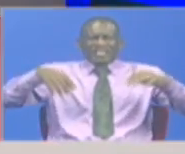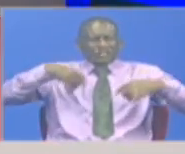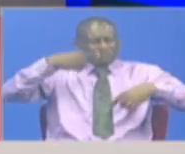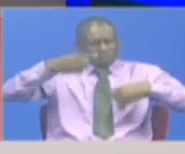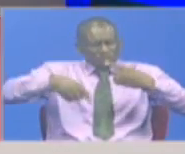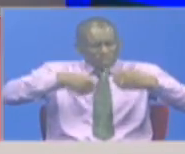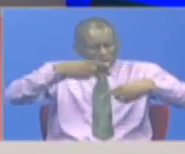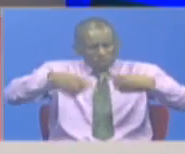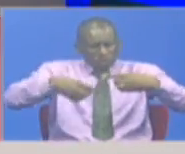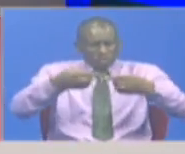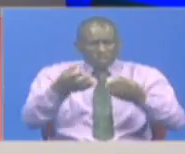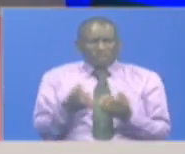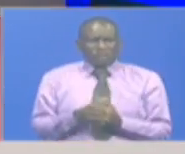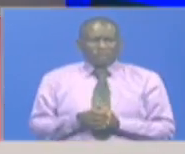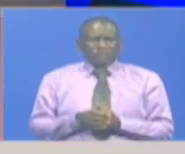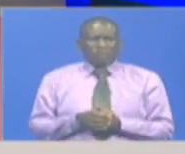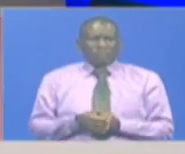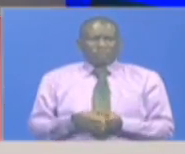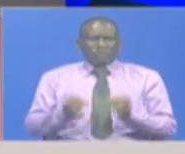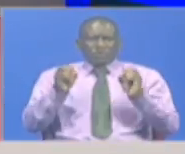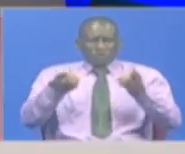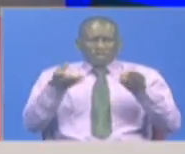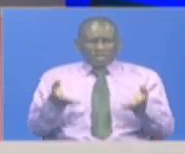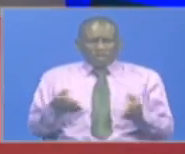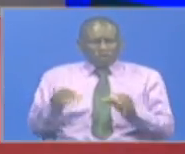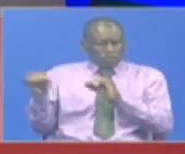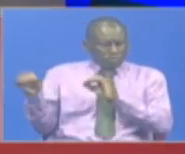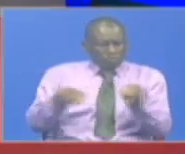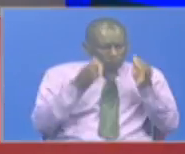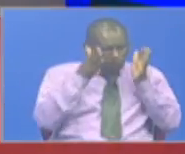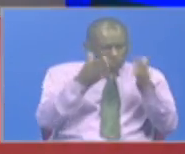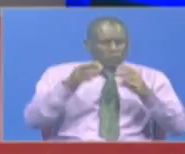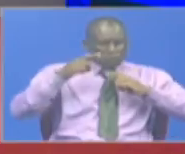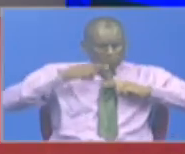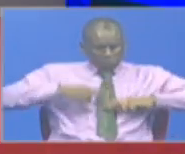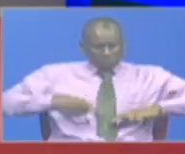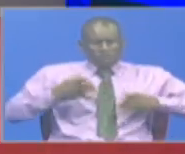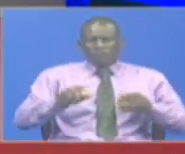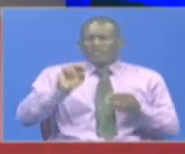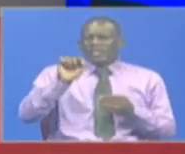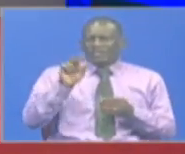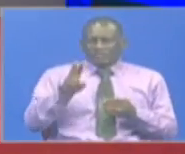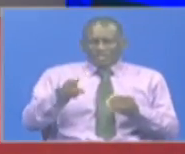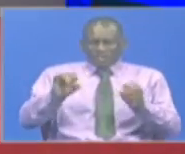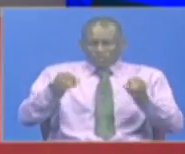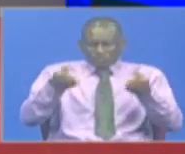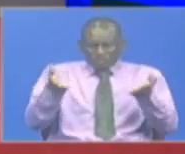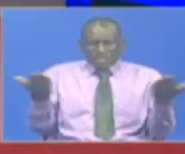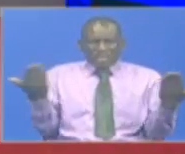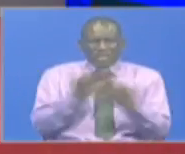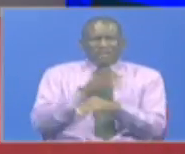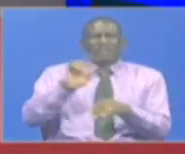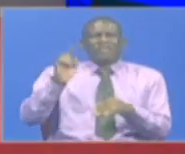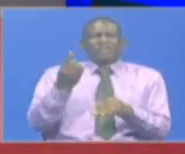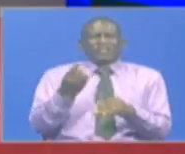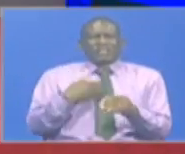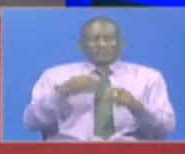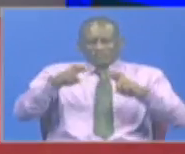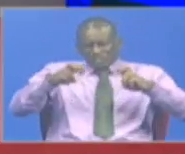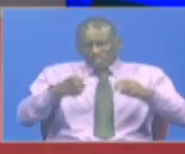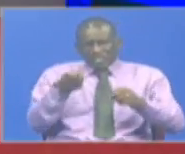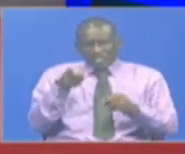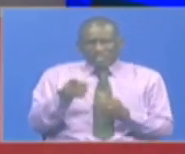continue. All right, let's shift focus and take a breather now on NTV Tonight. But first, have a quick look at this.